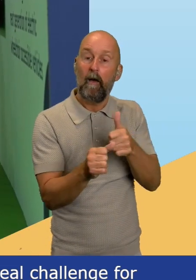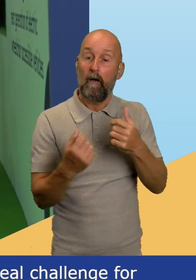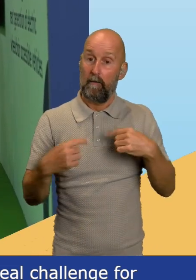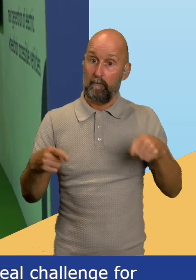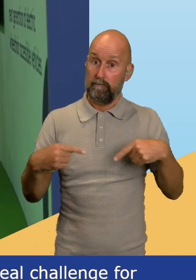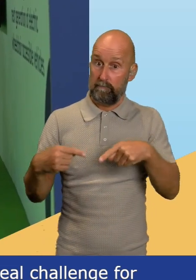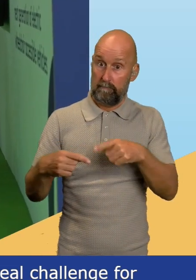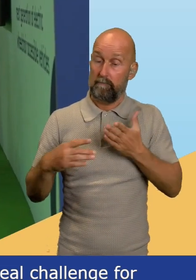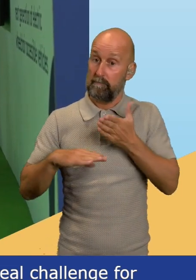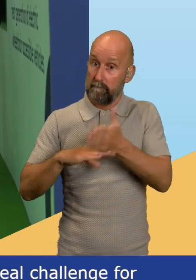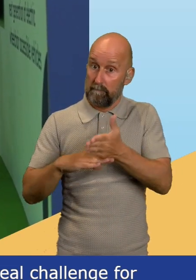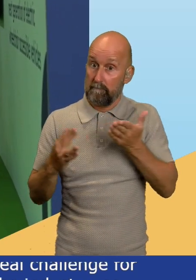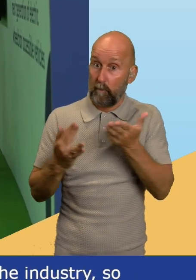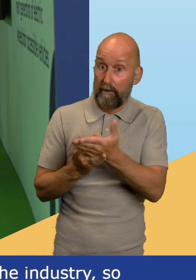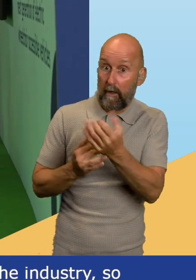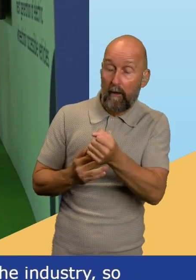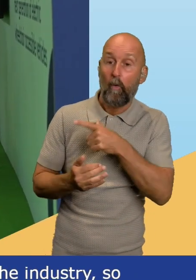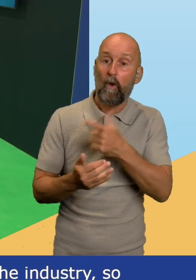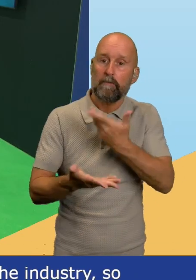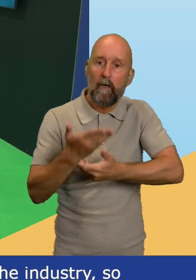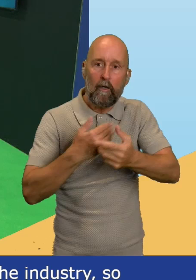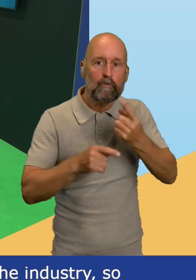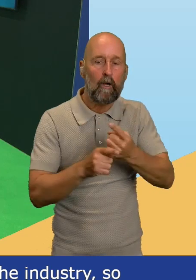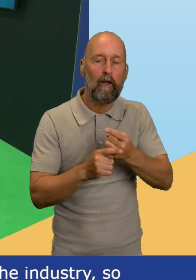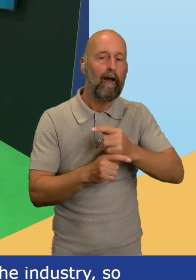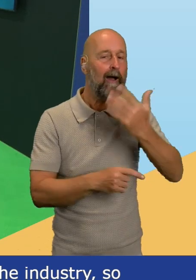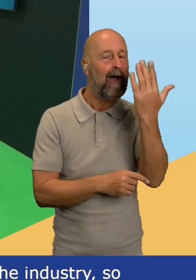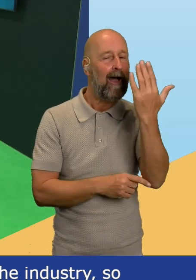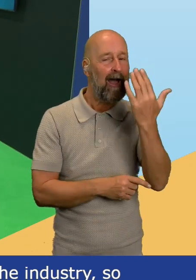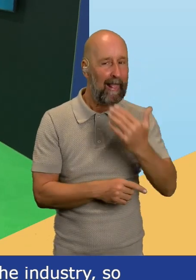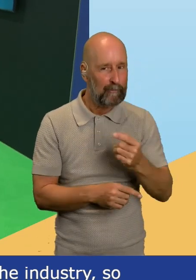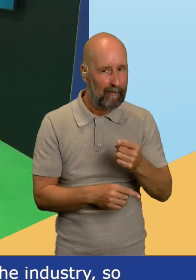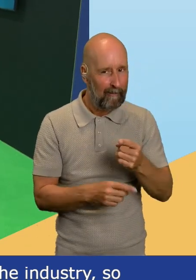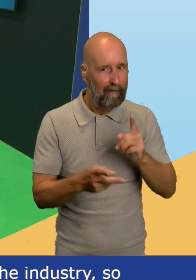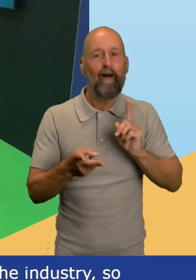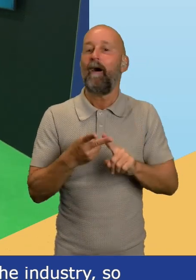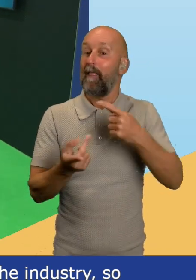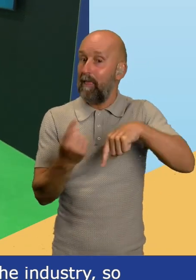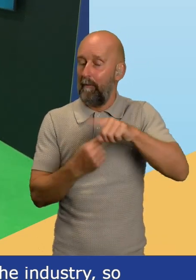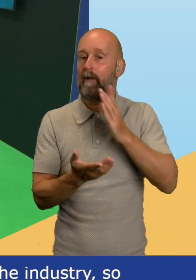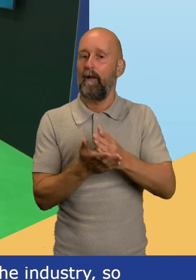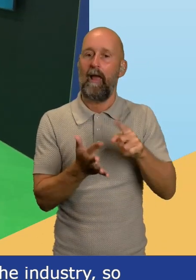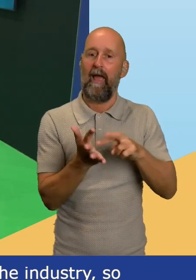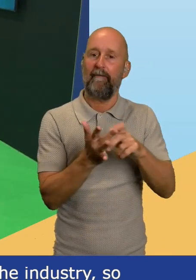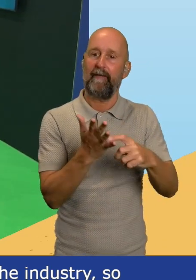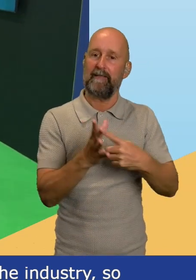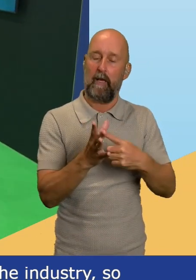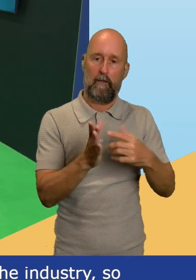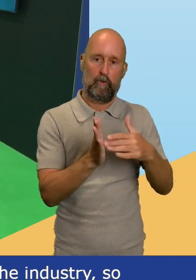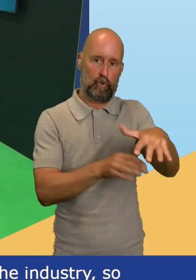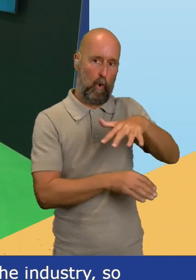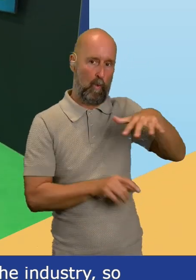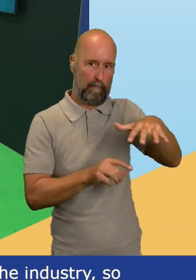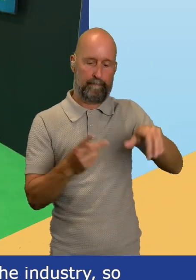accessible vehicle and you want to talk to us about electric vehicles and what we're doing to make them accessible, we've got the Evita zone. Then over here